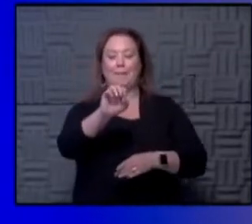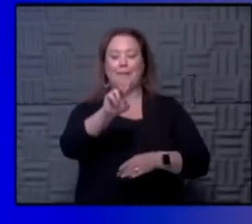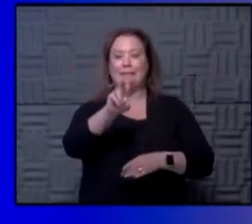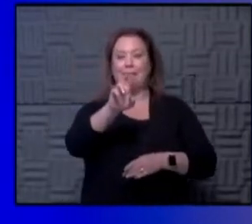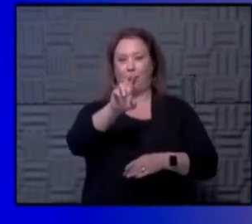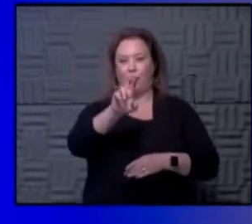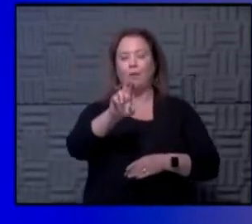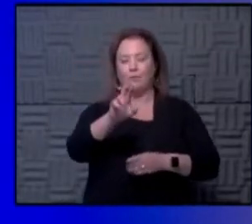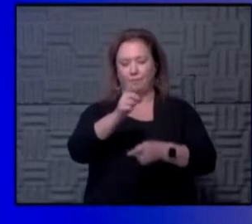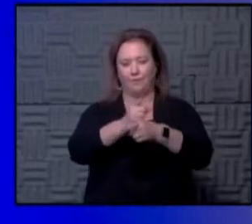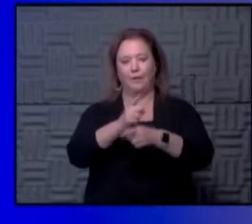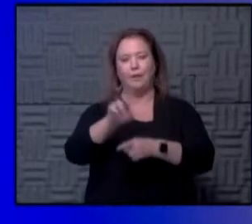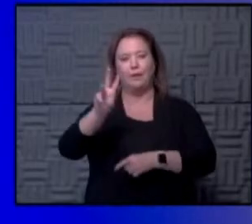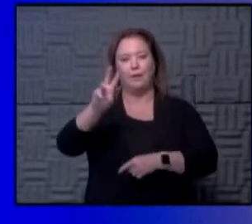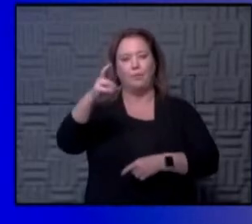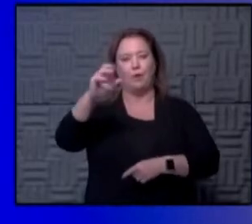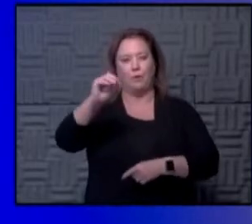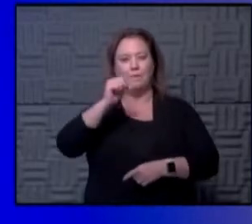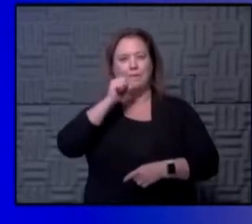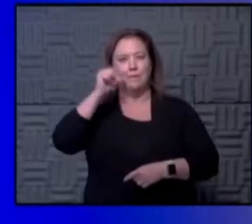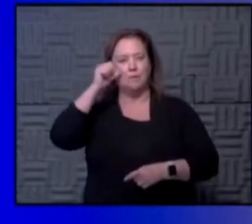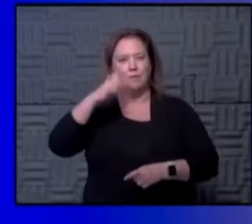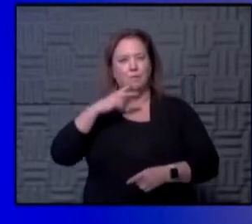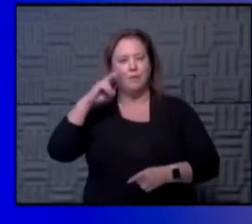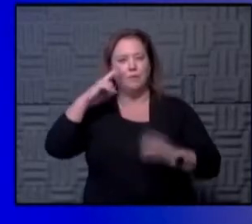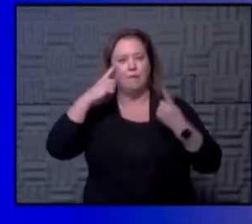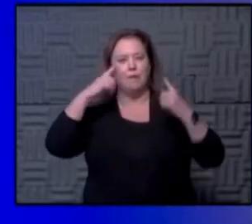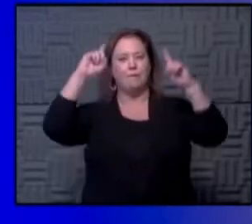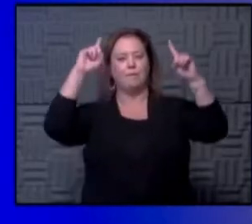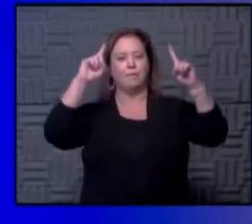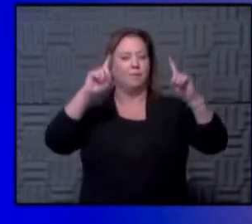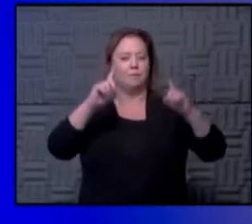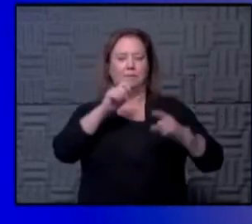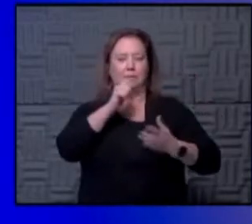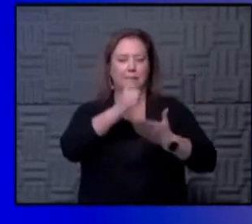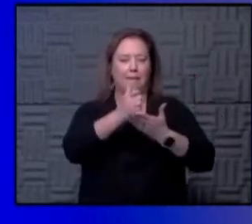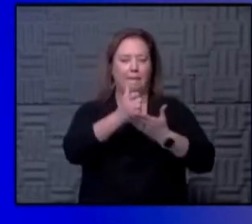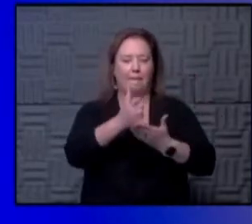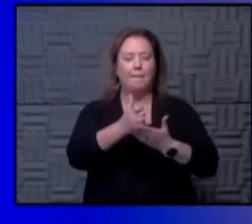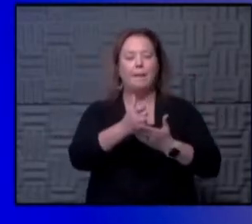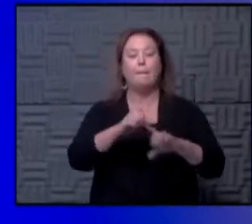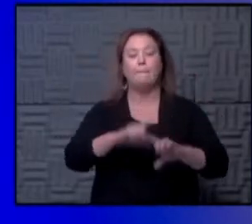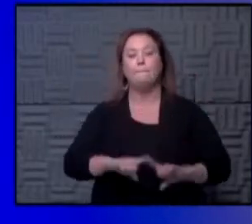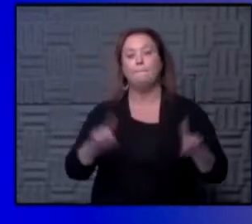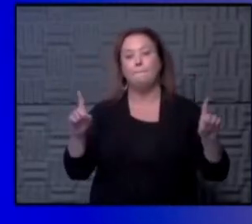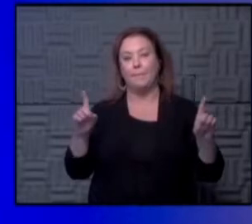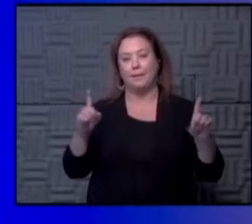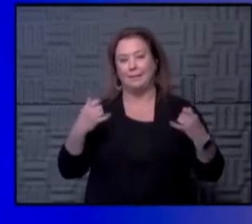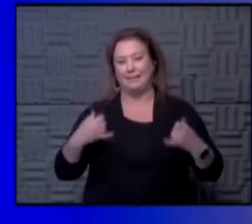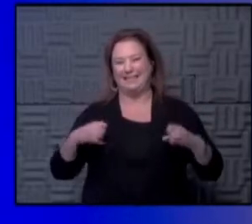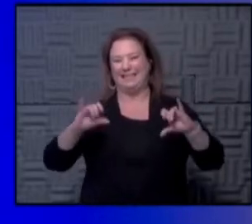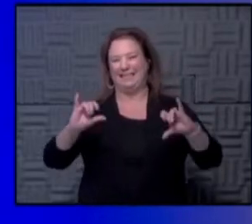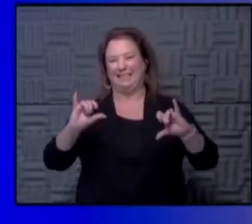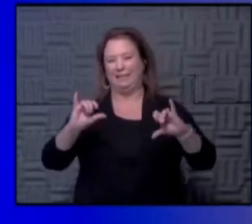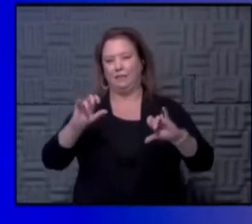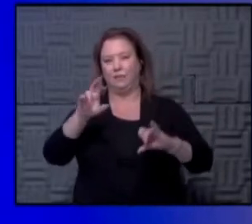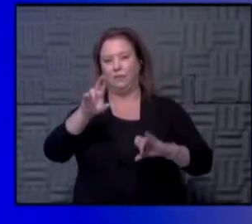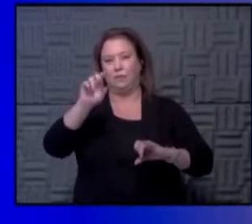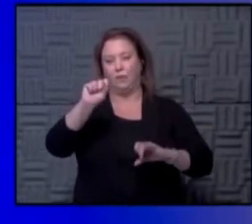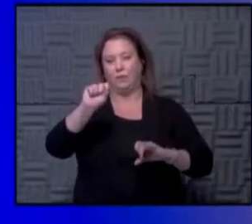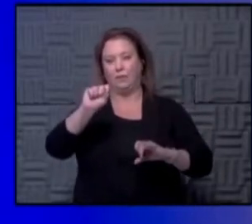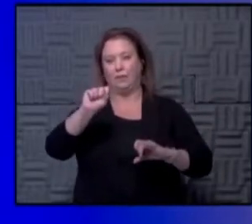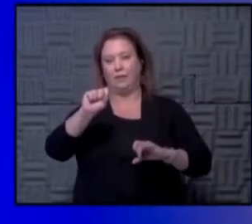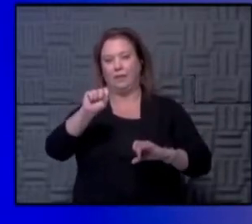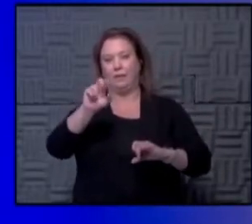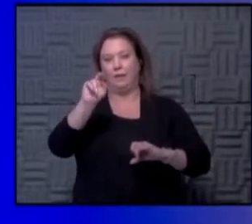The World Health Organization did come out yesterday or the day before that saying that it probably doesn't help. However, it is still in the United States,